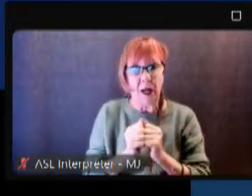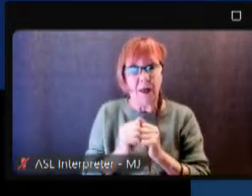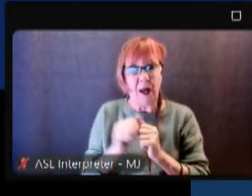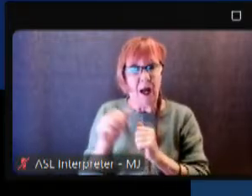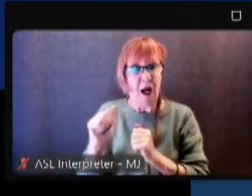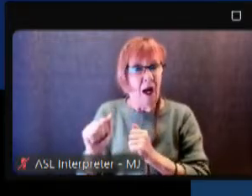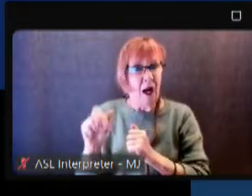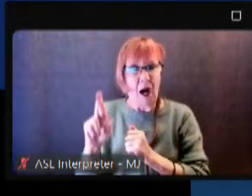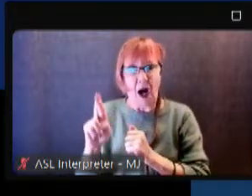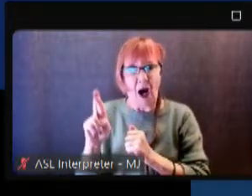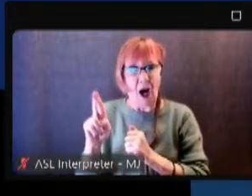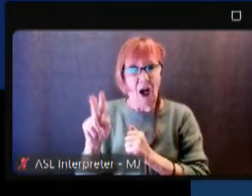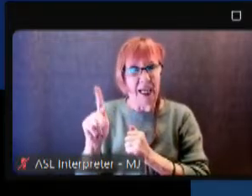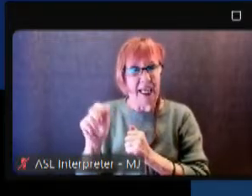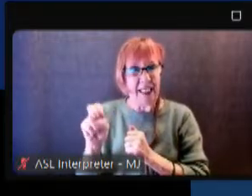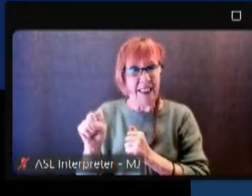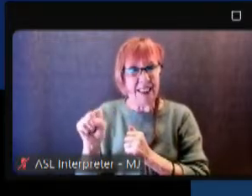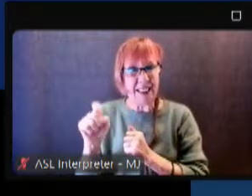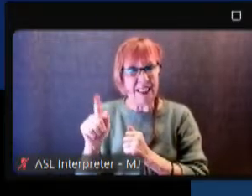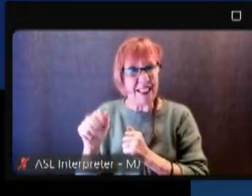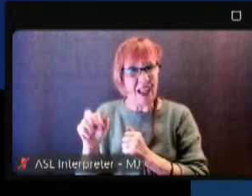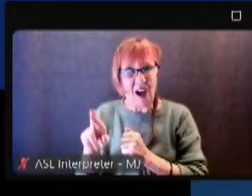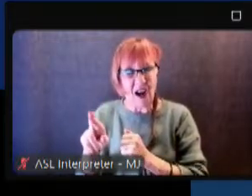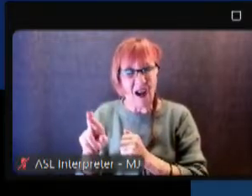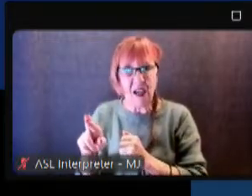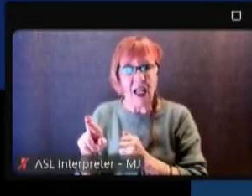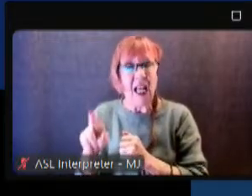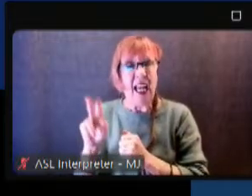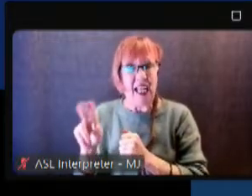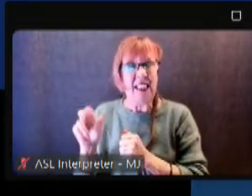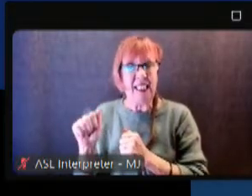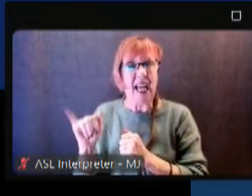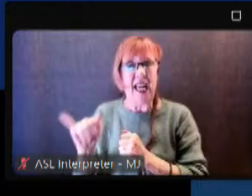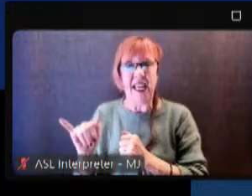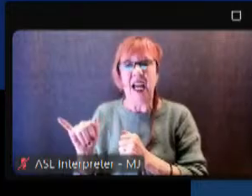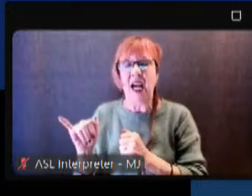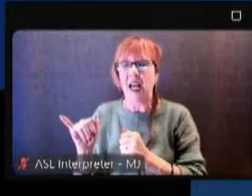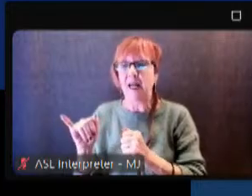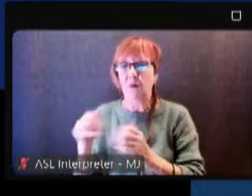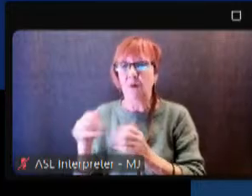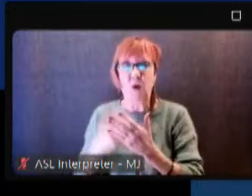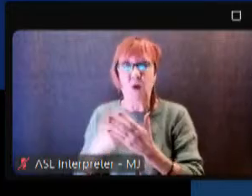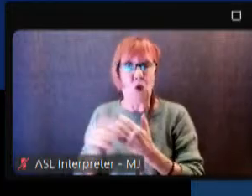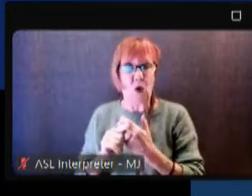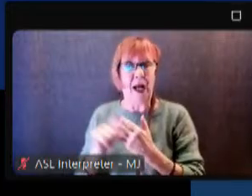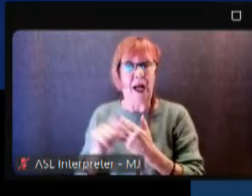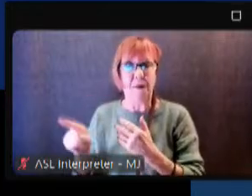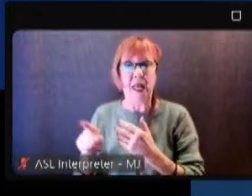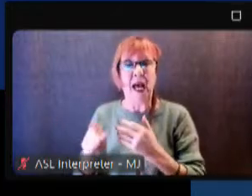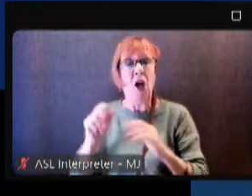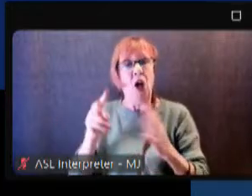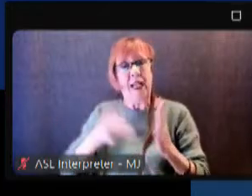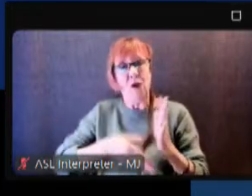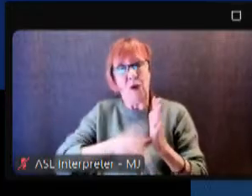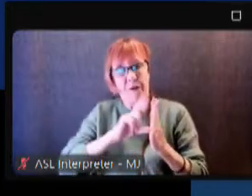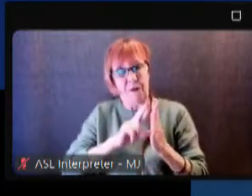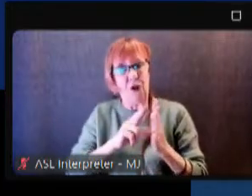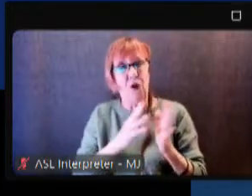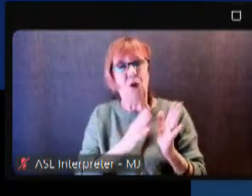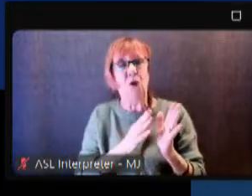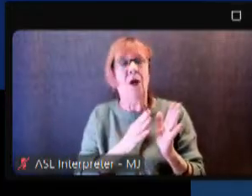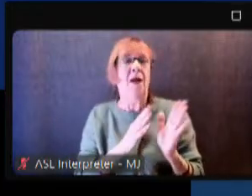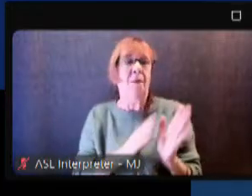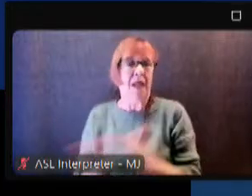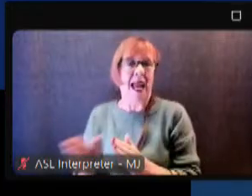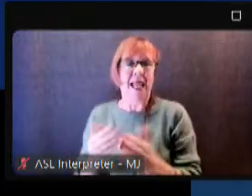software that can check plans for zoning and building code compliance before they're even submitted to us. And we're looking forward to implementing that